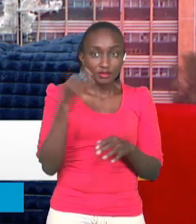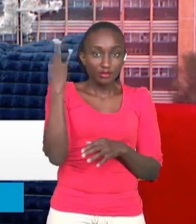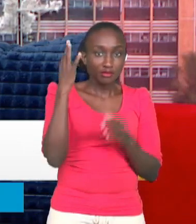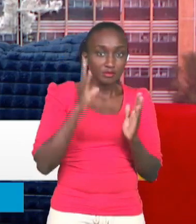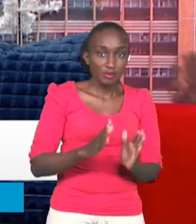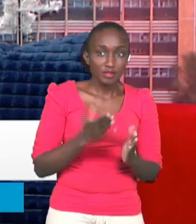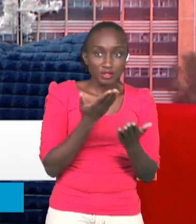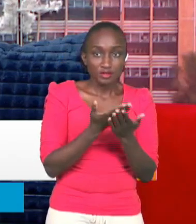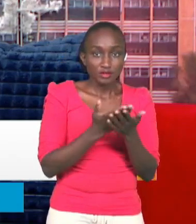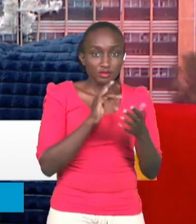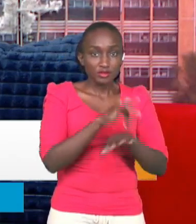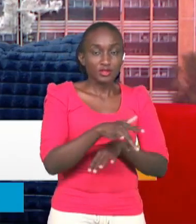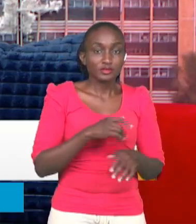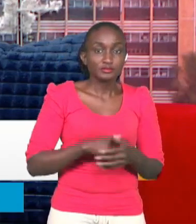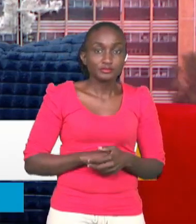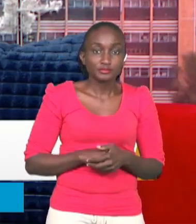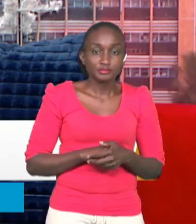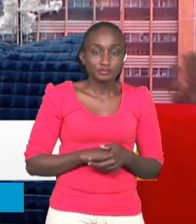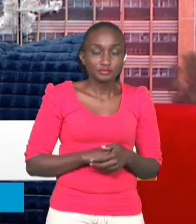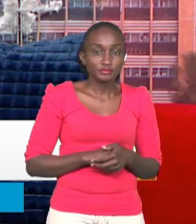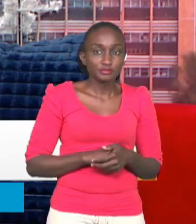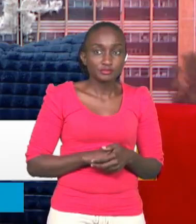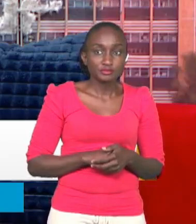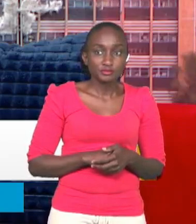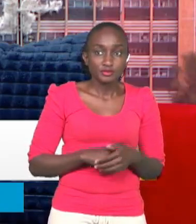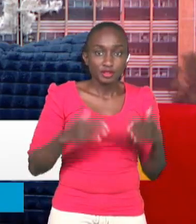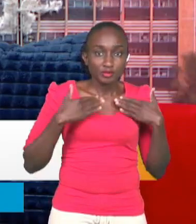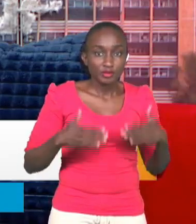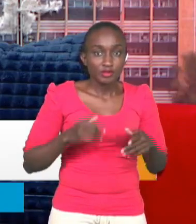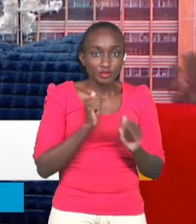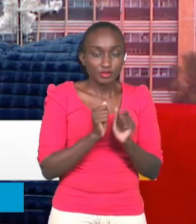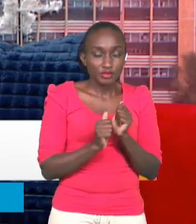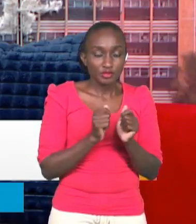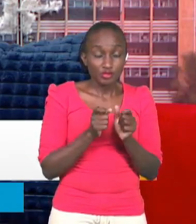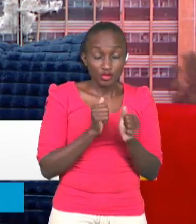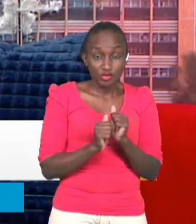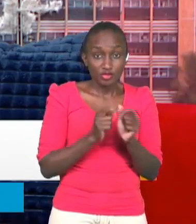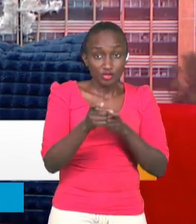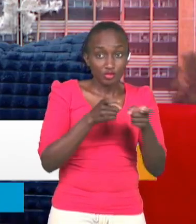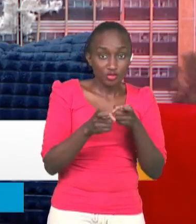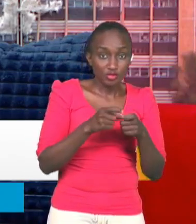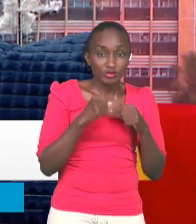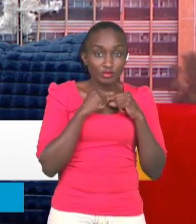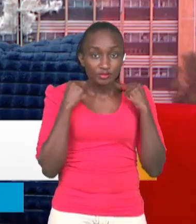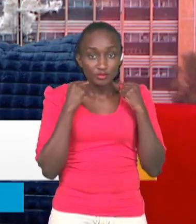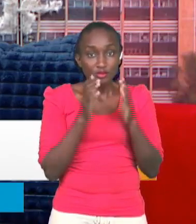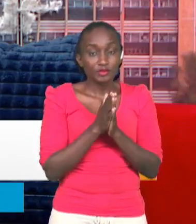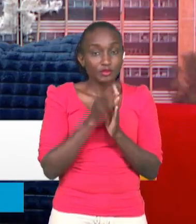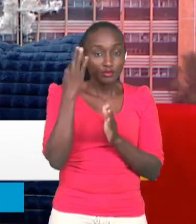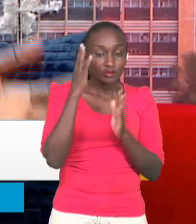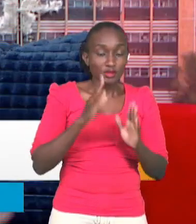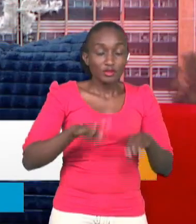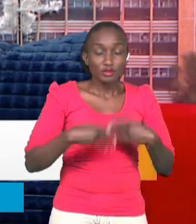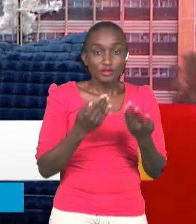the proposal will be sent to the body that governs, pastors and priests and whatever. Mm-hmm. They will be given that opportunity.